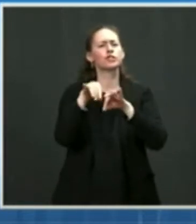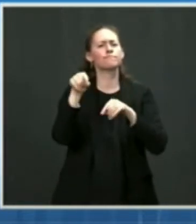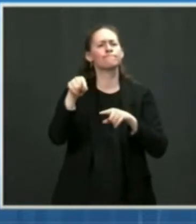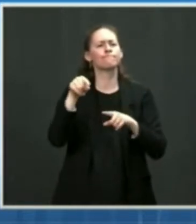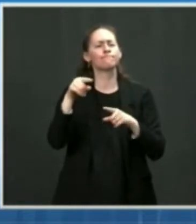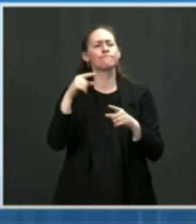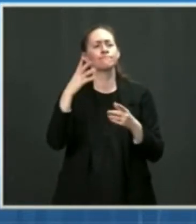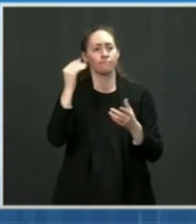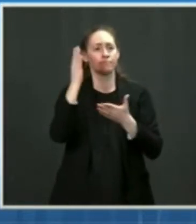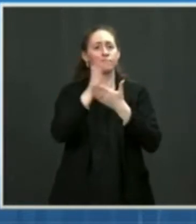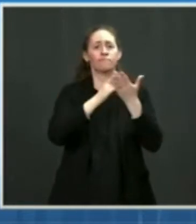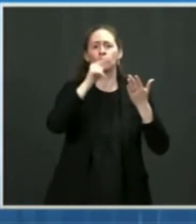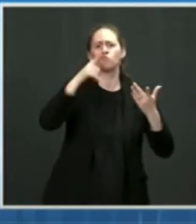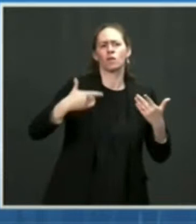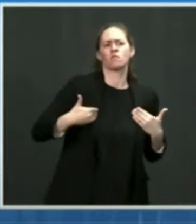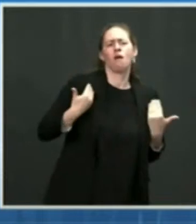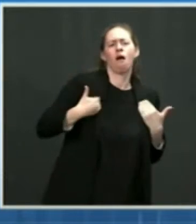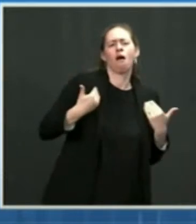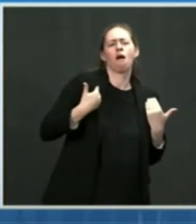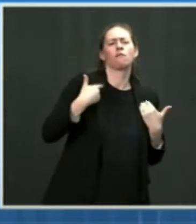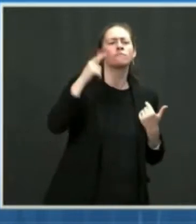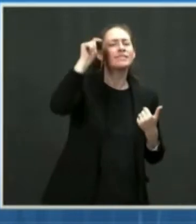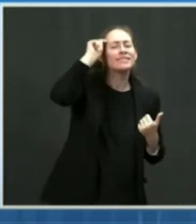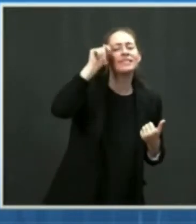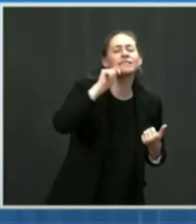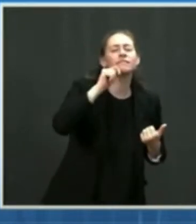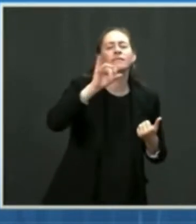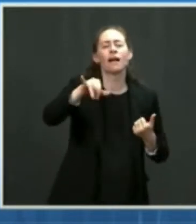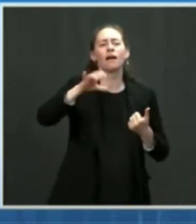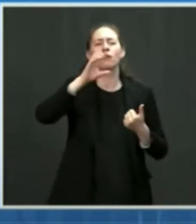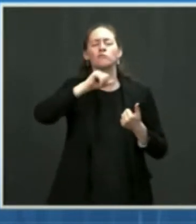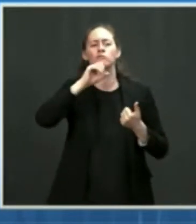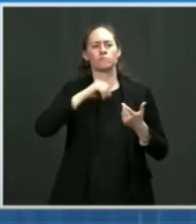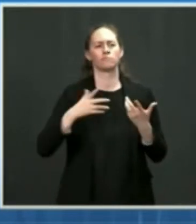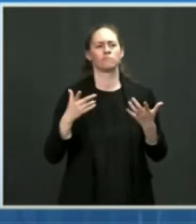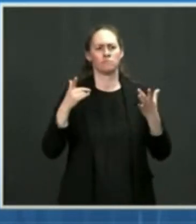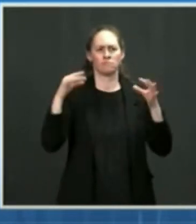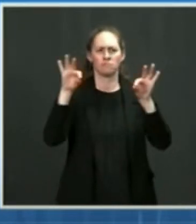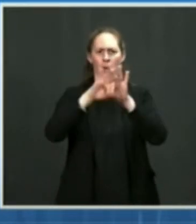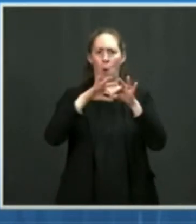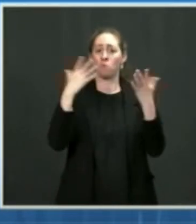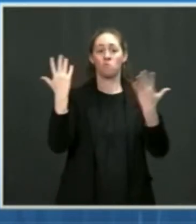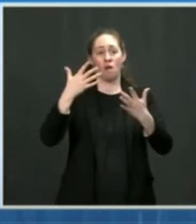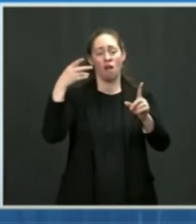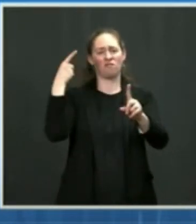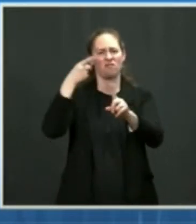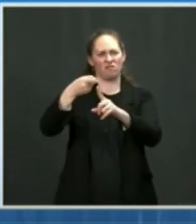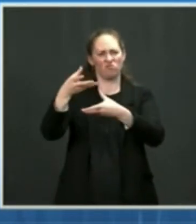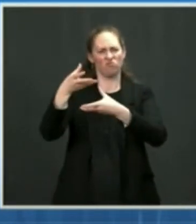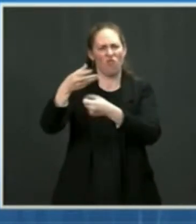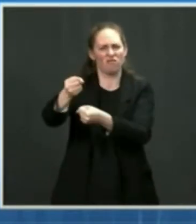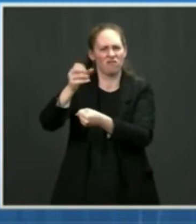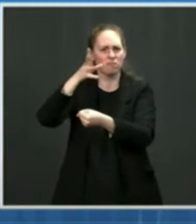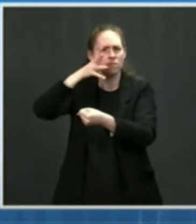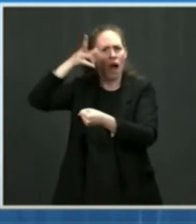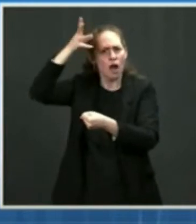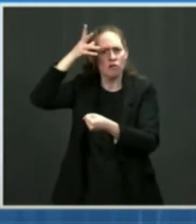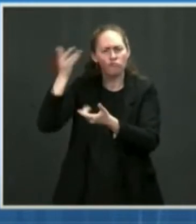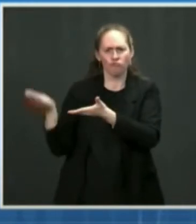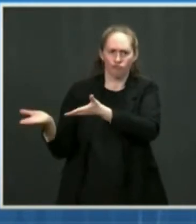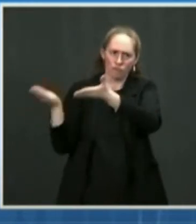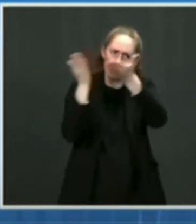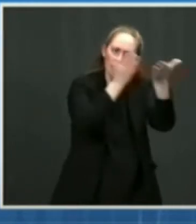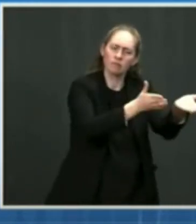and for younger kids, because it's an important point of trust for parents and teens. And there's